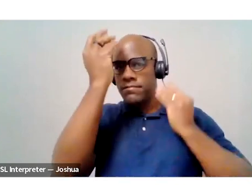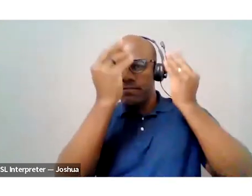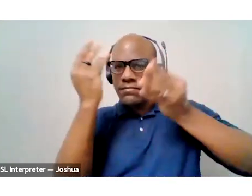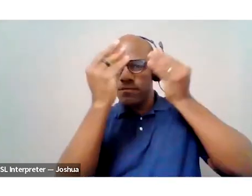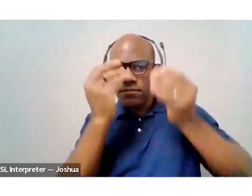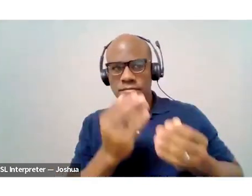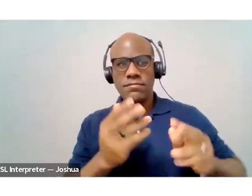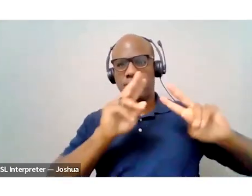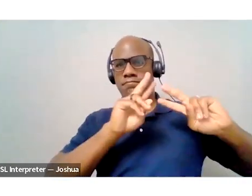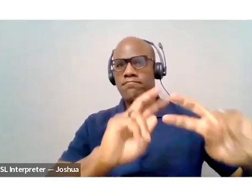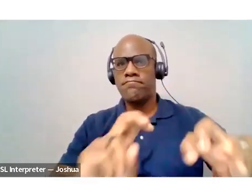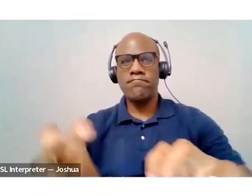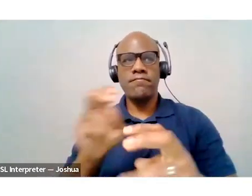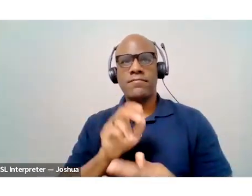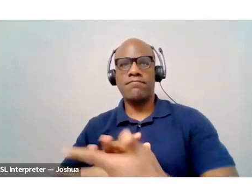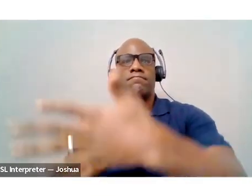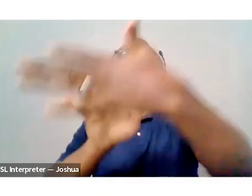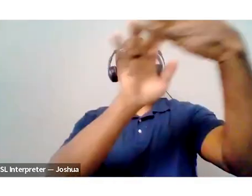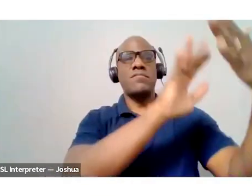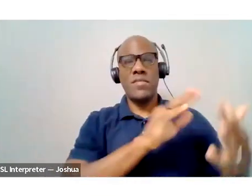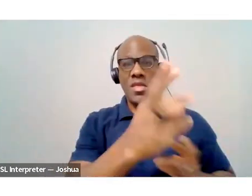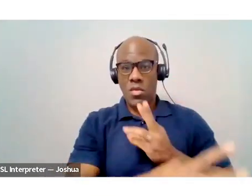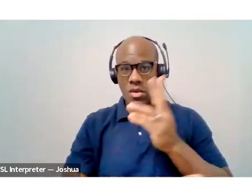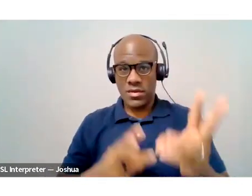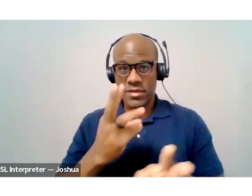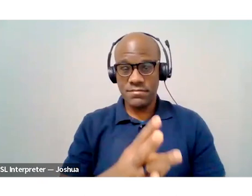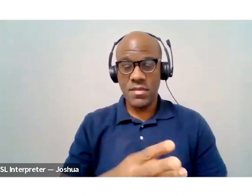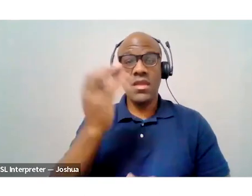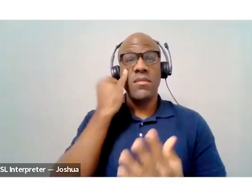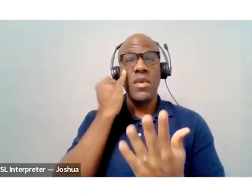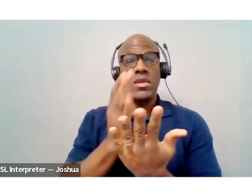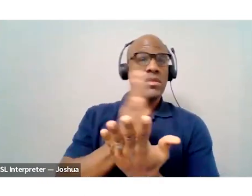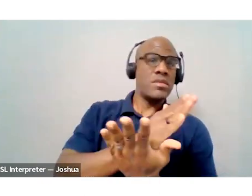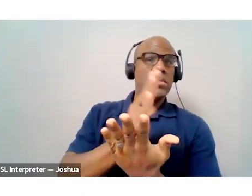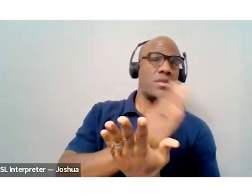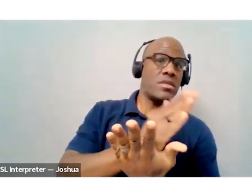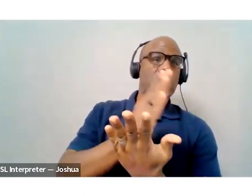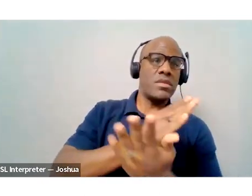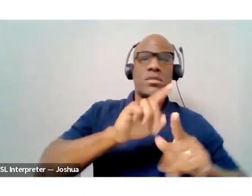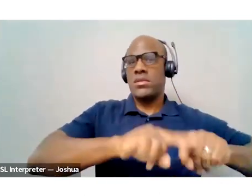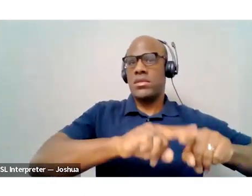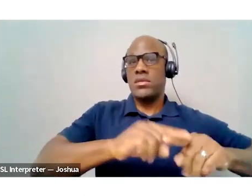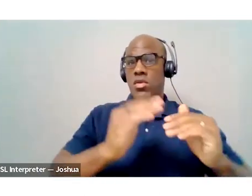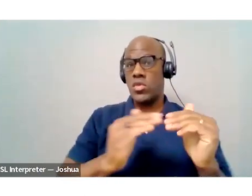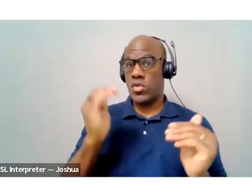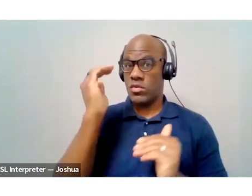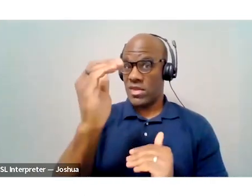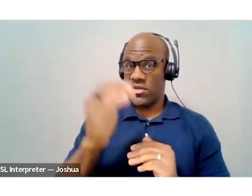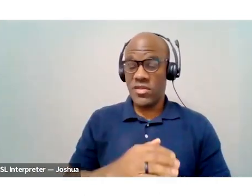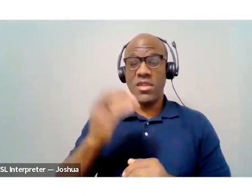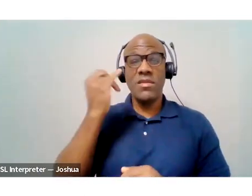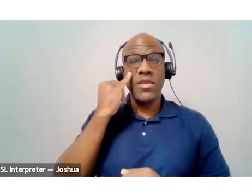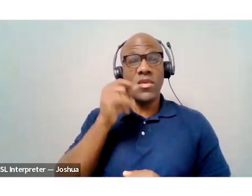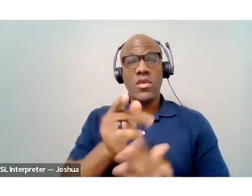assessing the world that, if relied on too much, and only if you're only